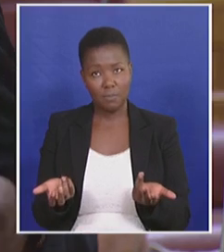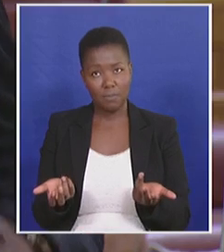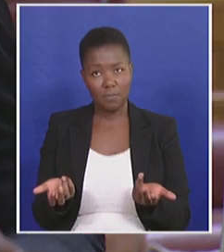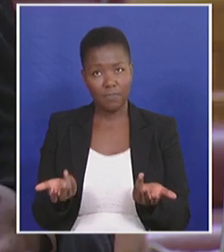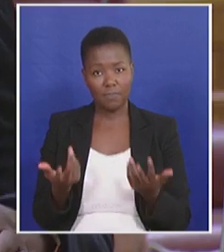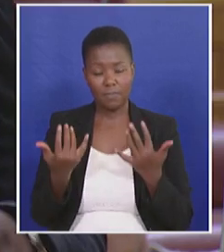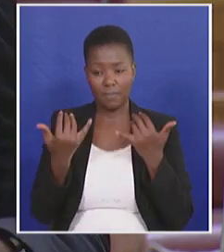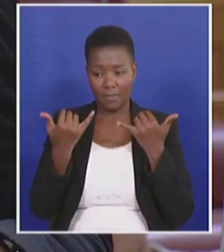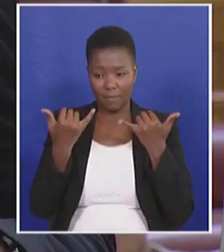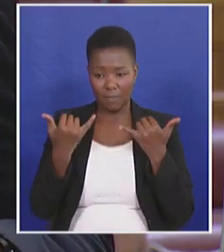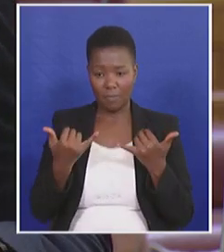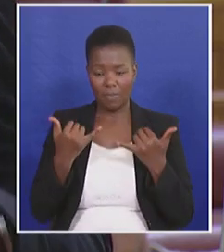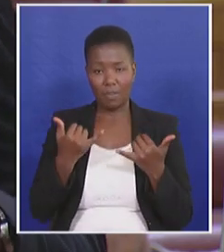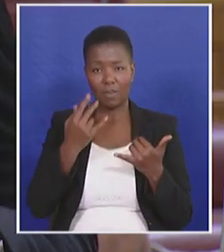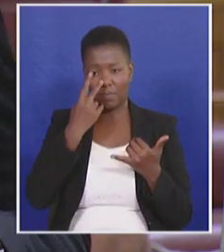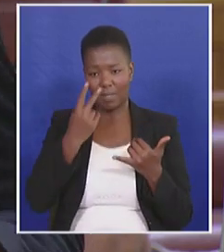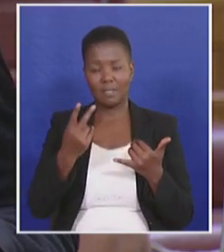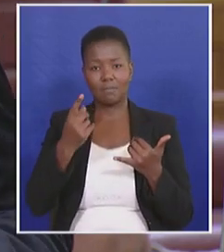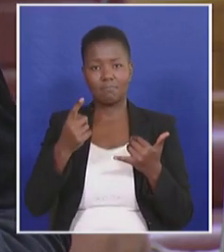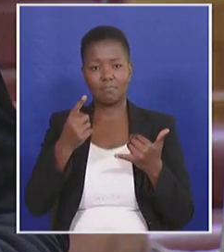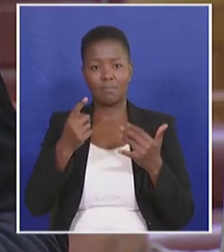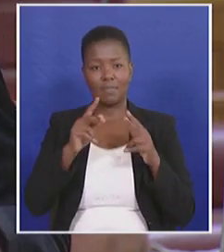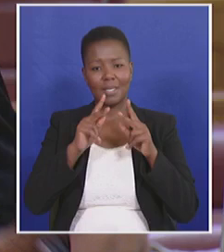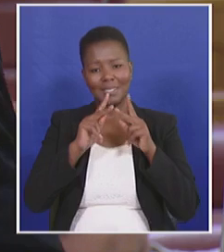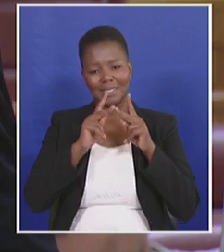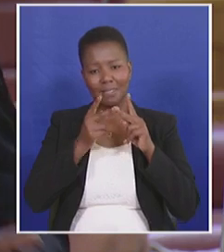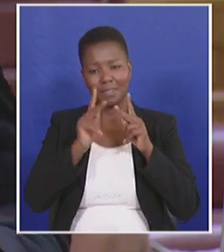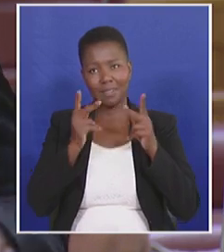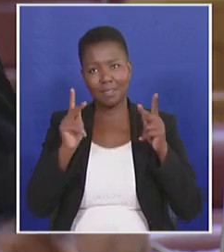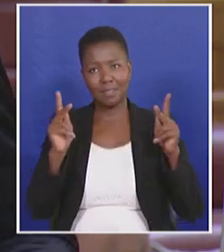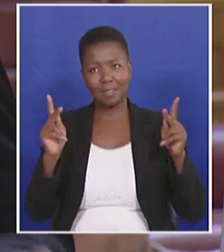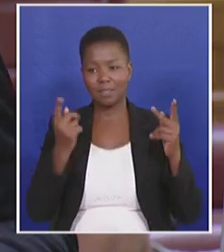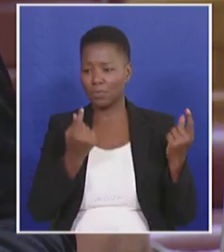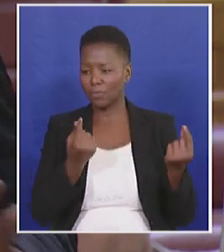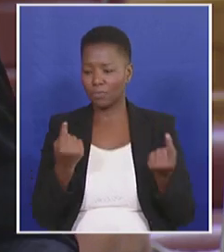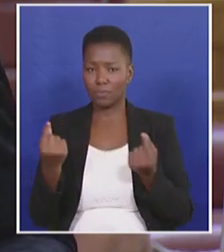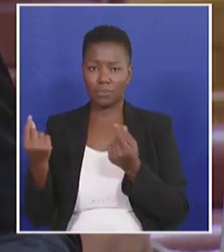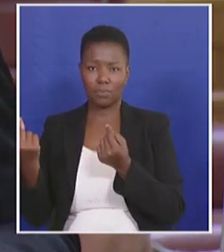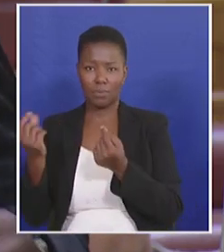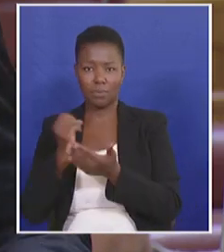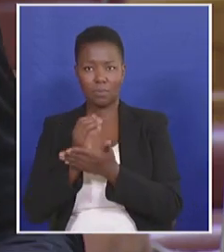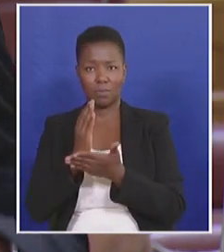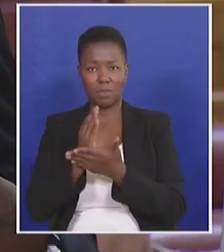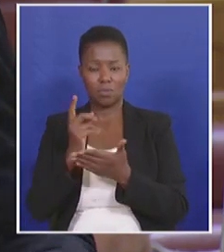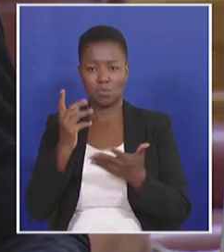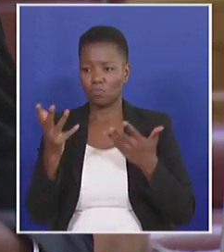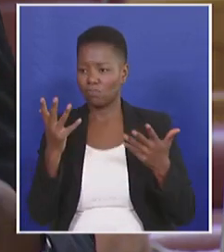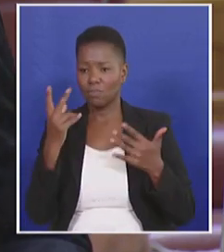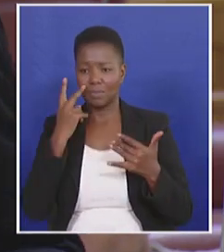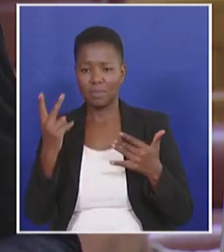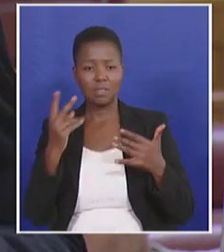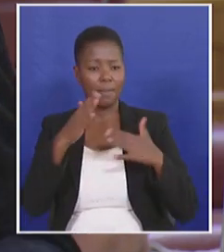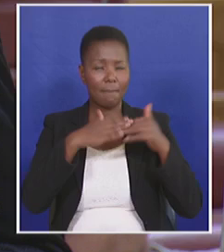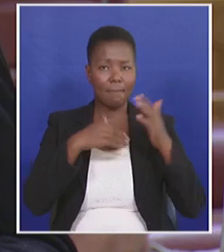we therefore need to dynamize our resource allocation guide in order to be able to follow these particular trends and continue